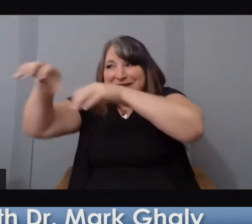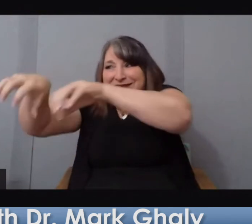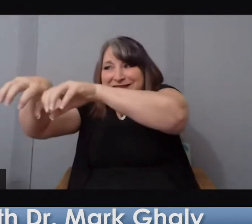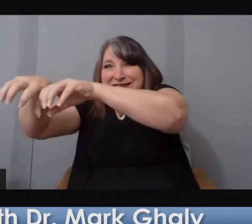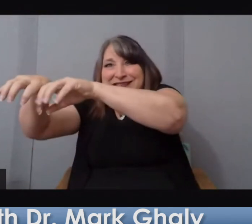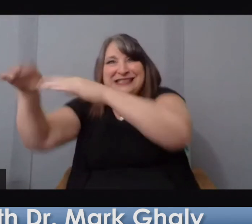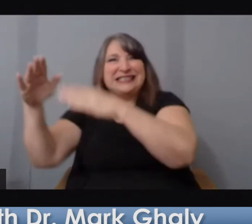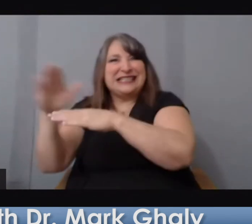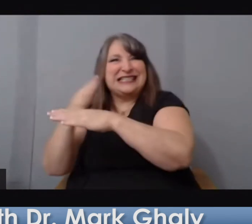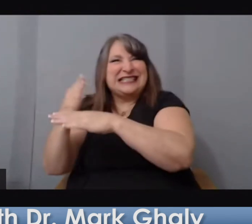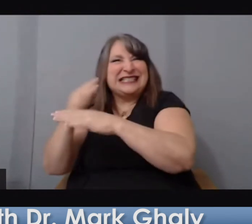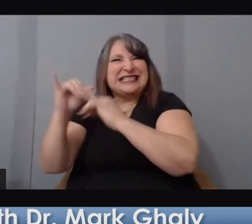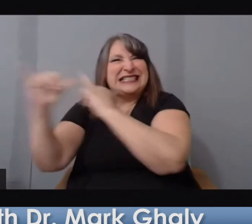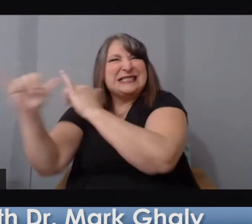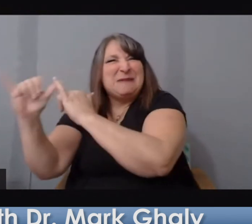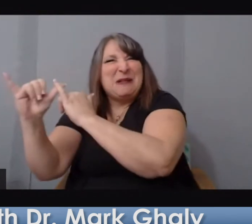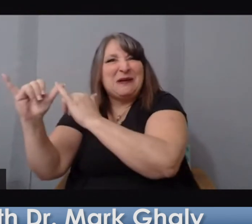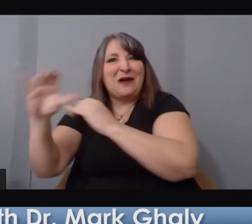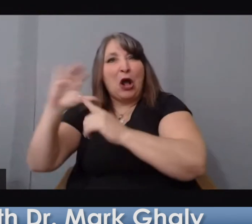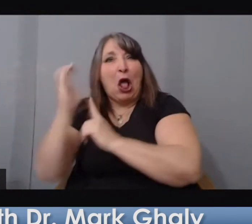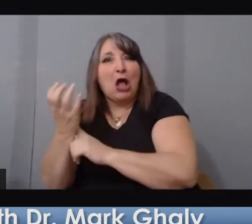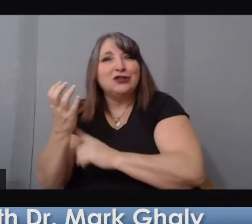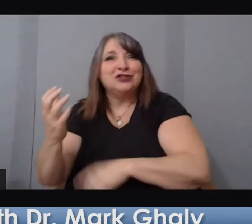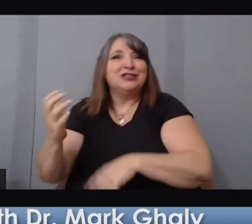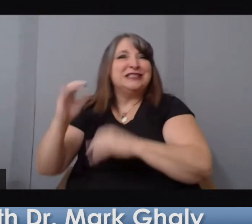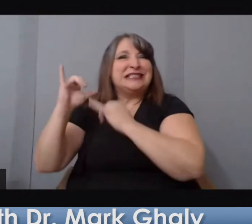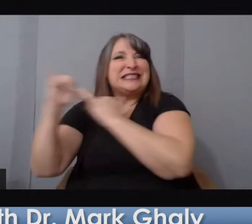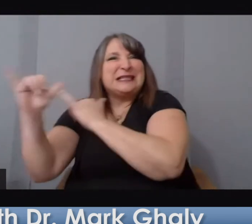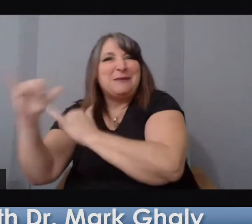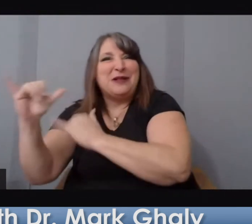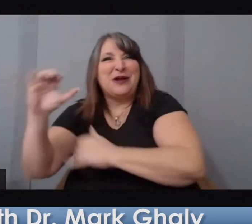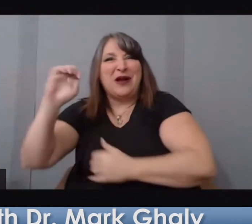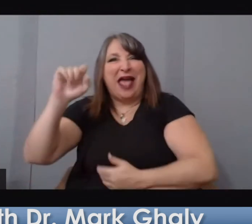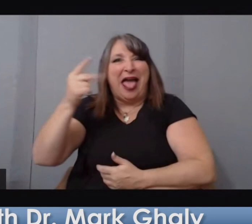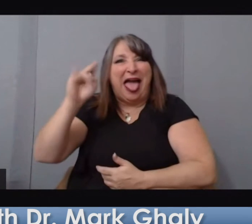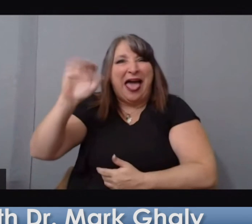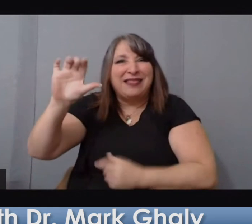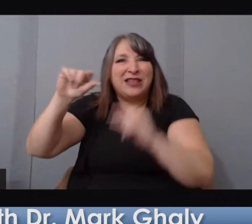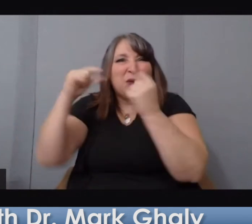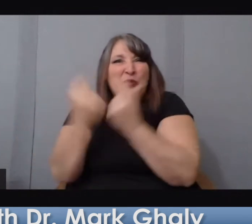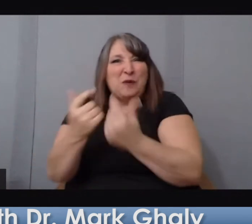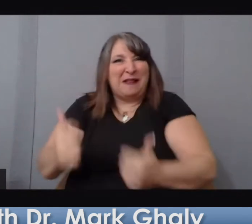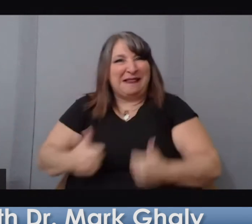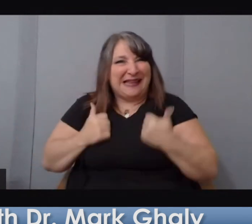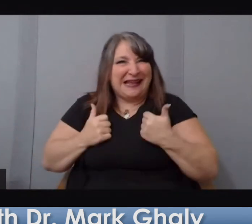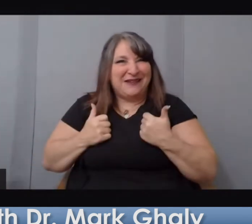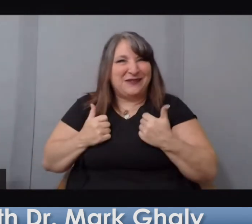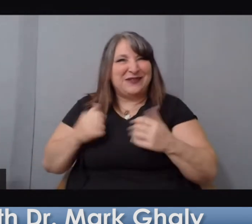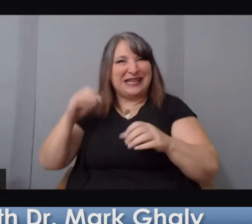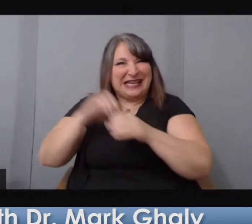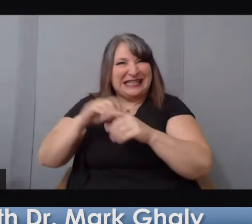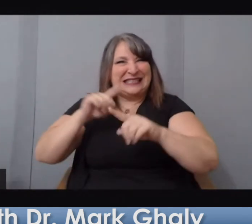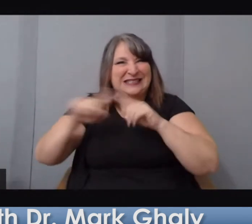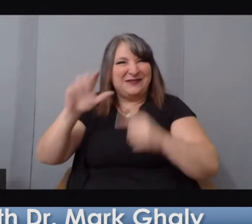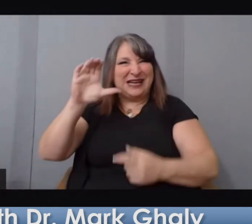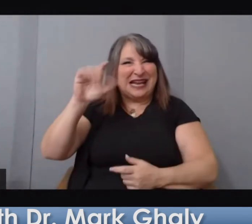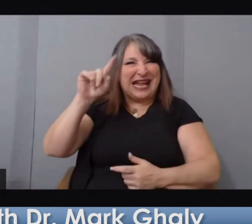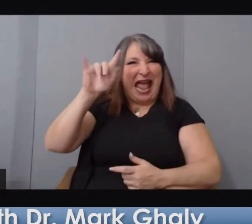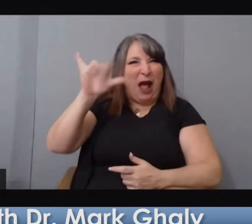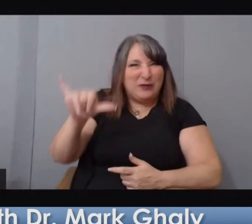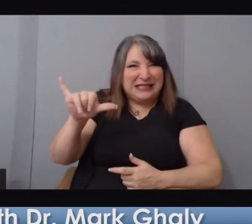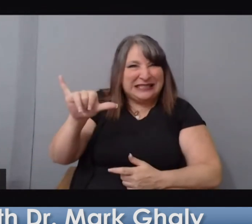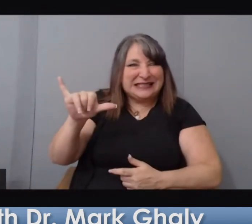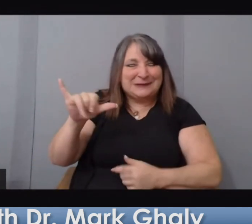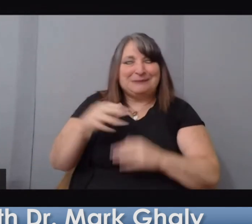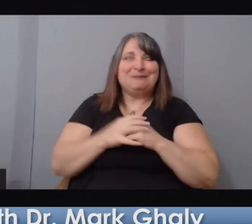a different majority ethnic groups, etc. So we have increased our